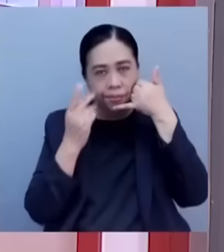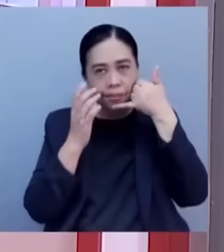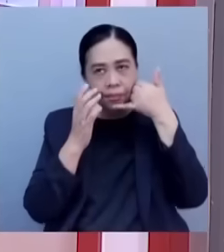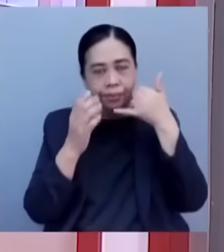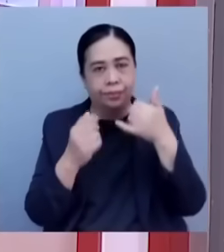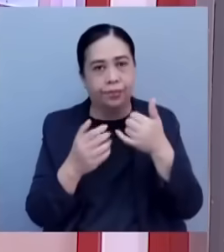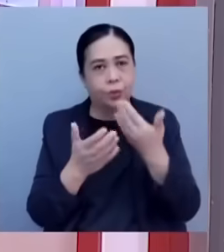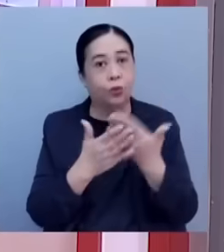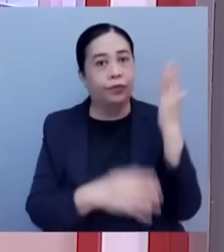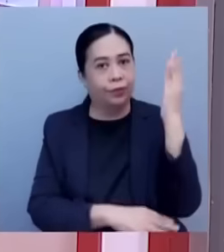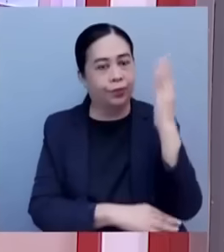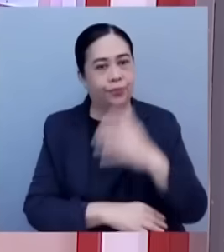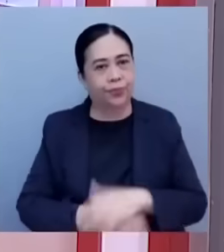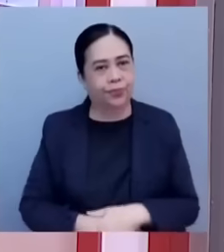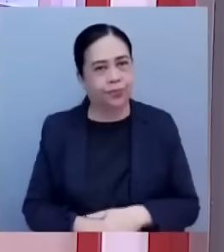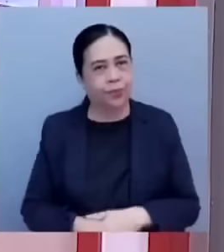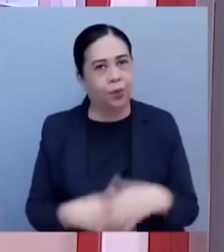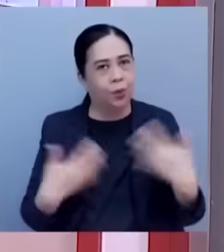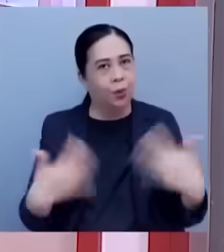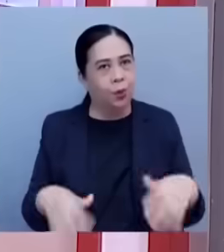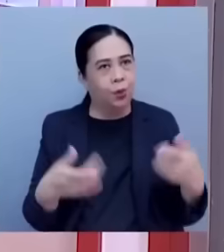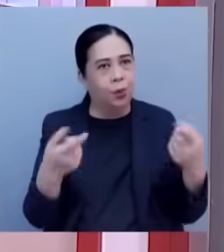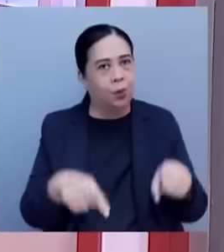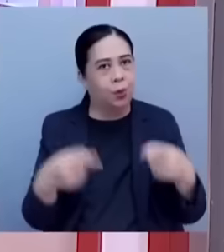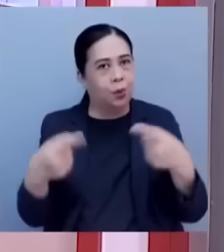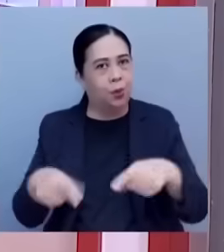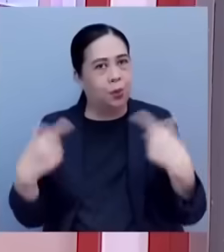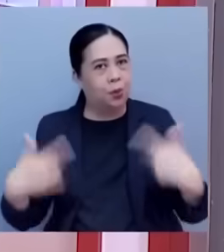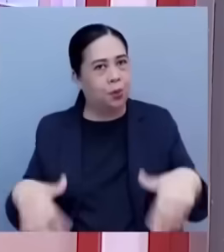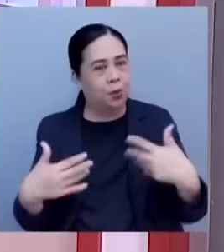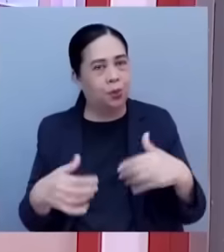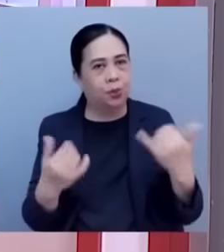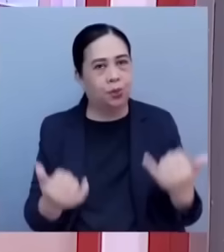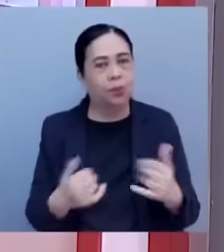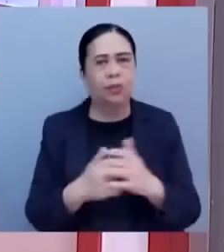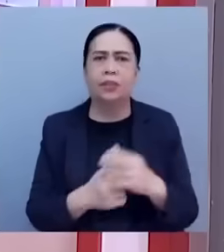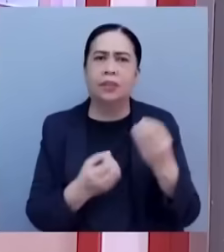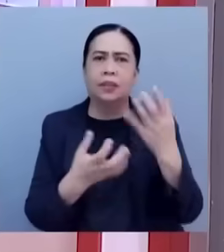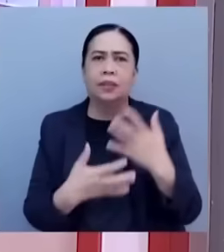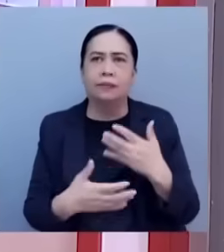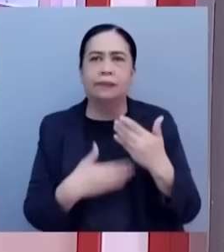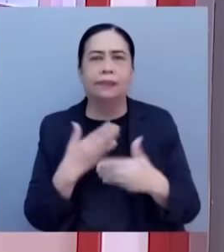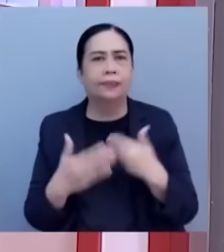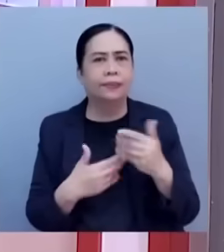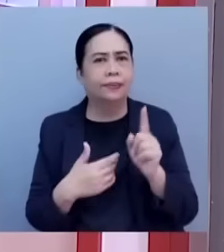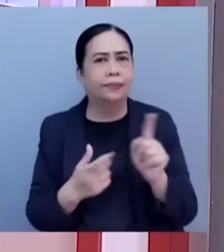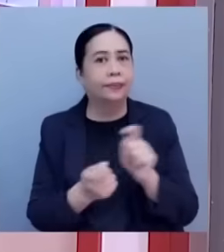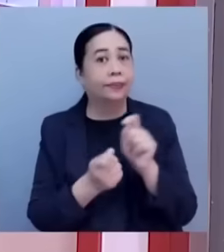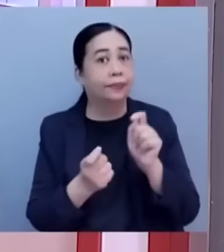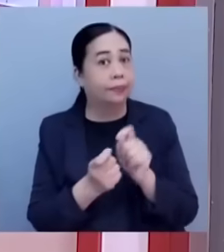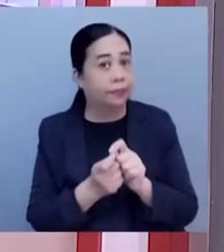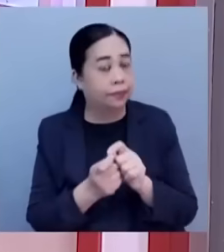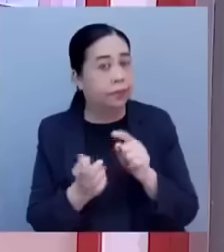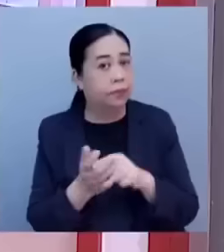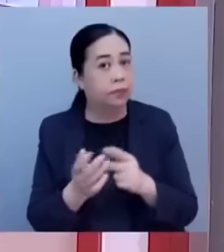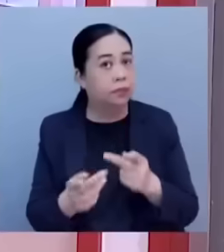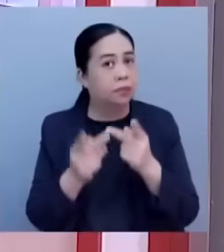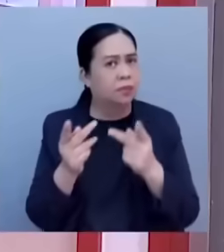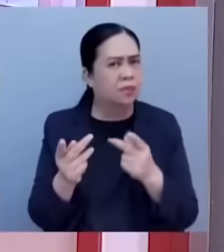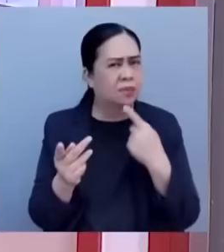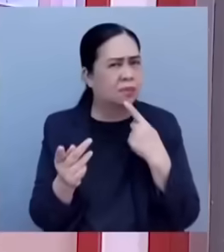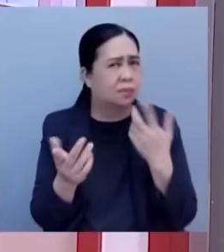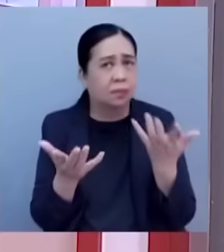good afternoon. Very eventful morning that you had today. Talk us through what exactly this petition means, because there